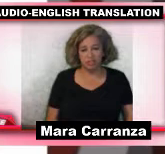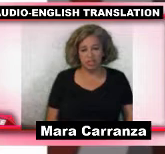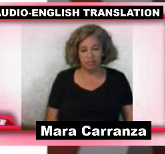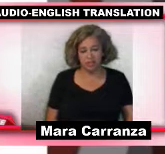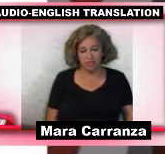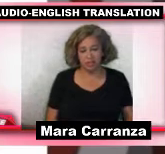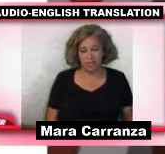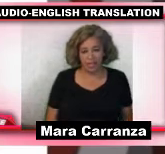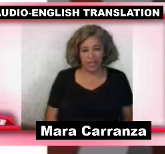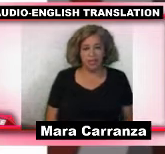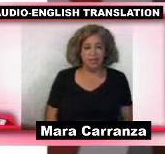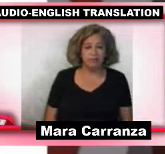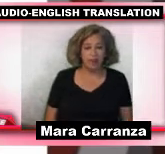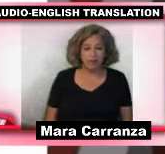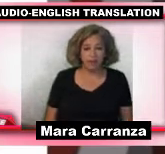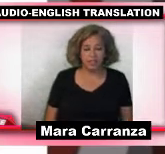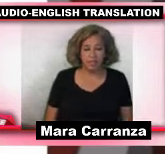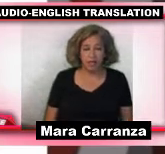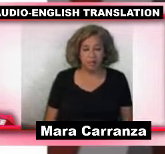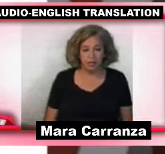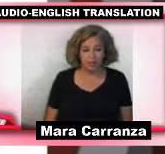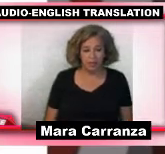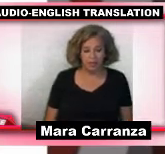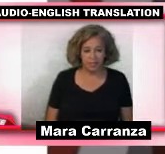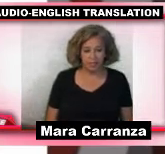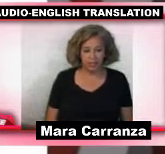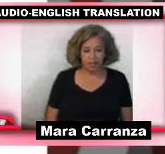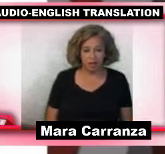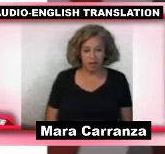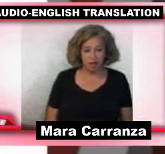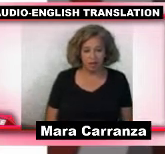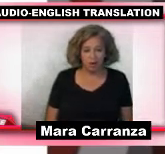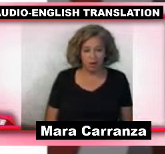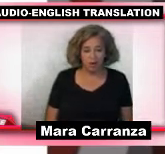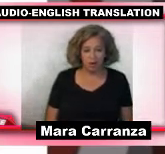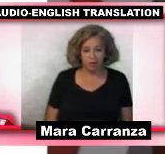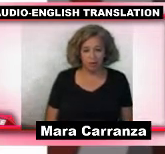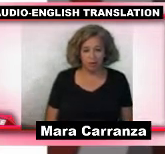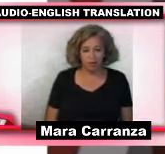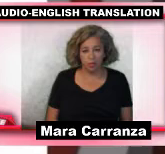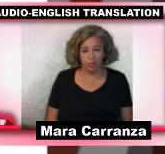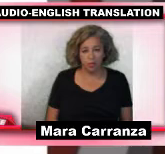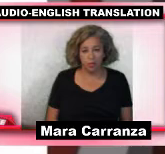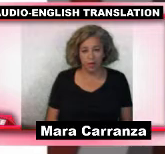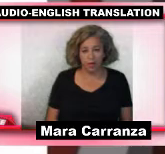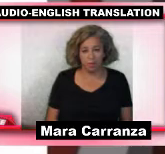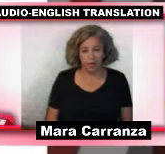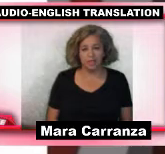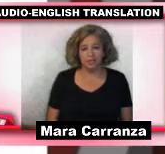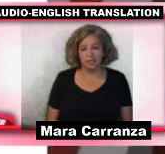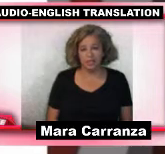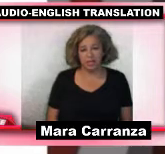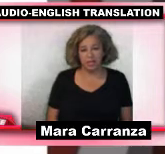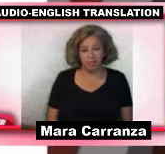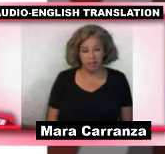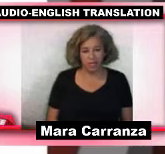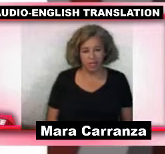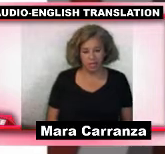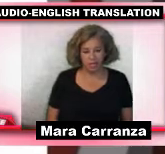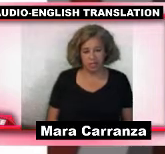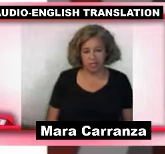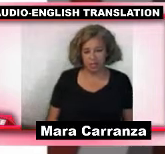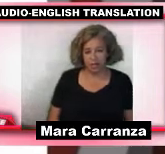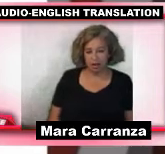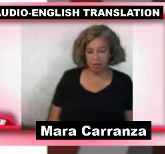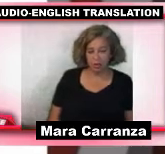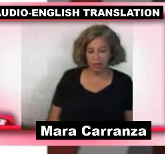Serrano shared this today, that various Mexicans in Chicago are very worried because of the